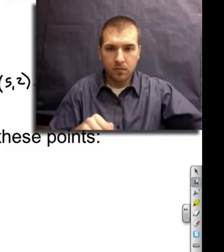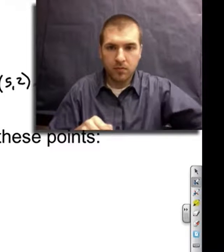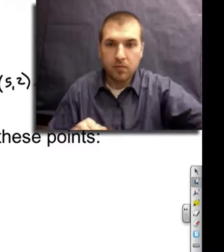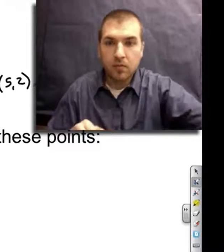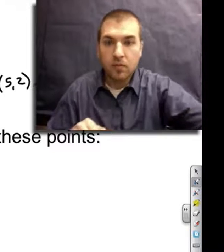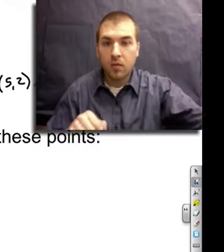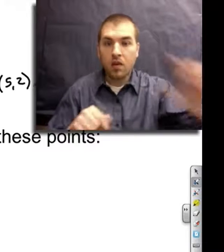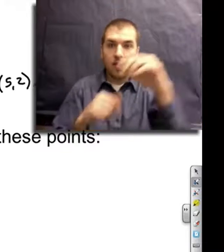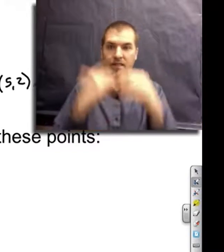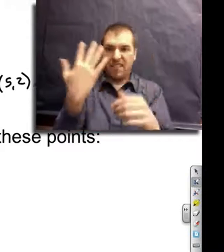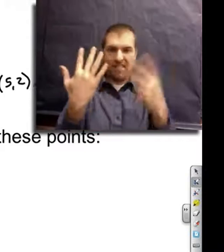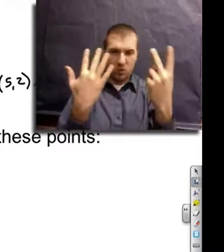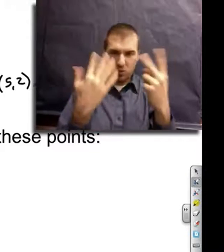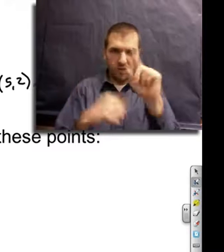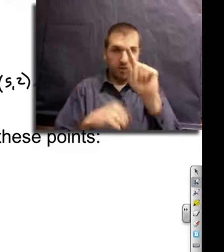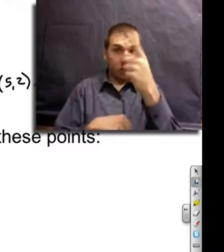2.